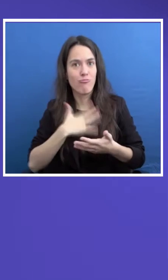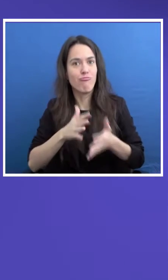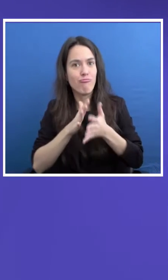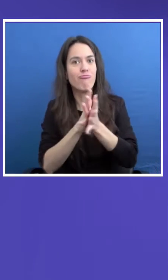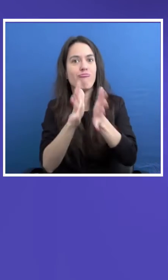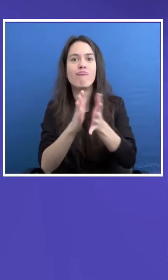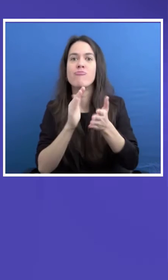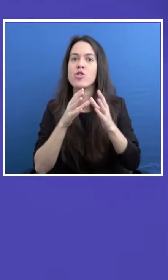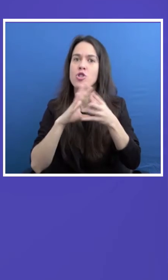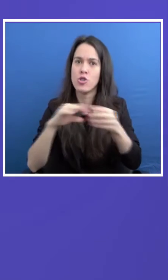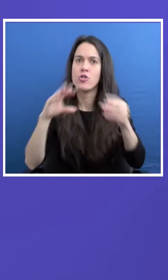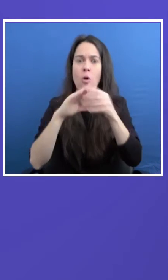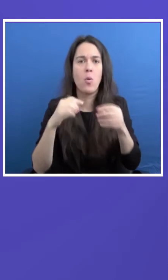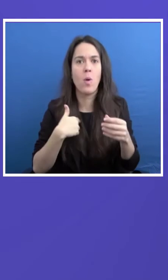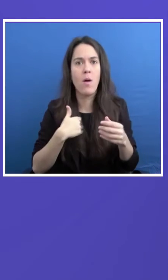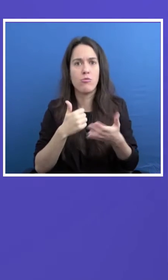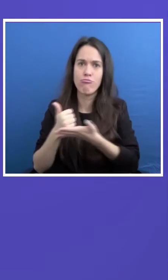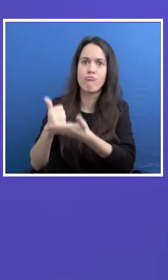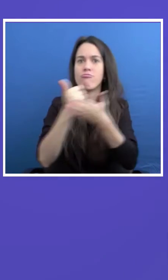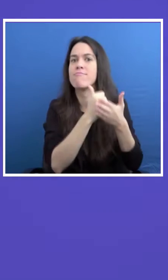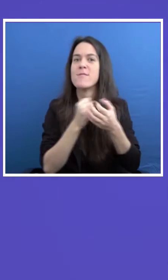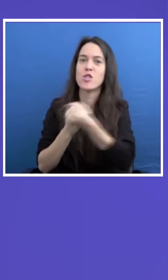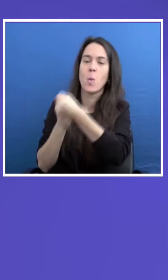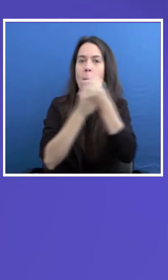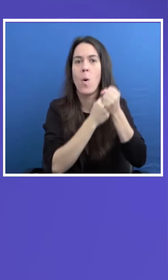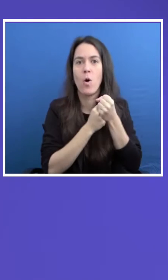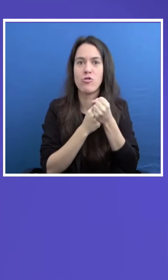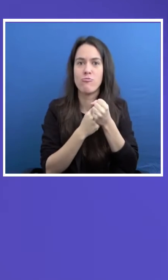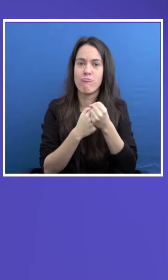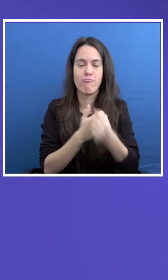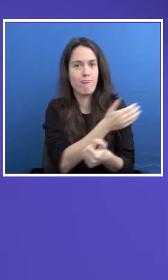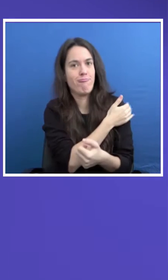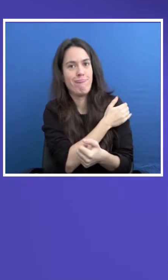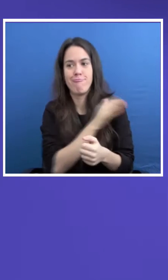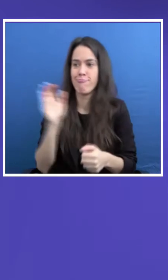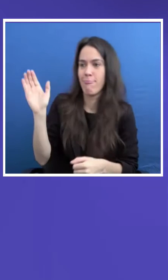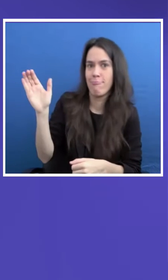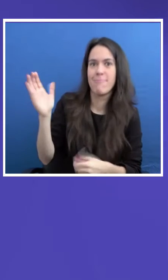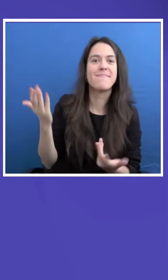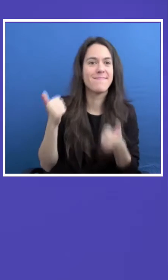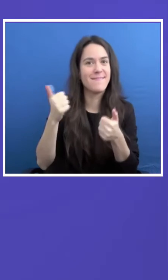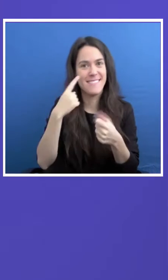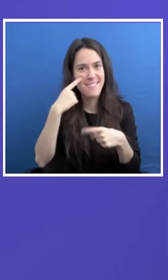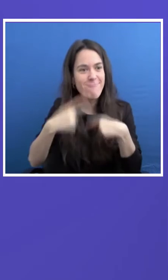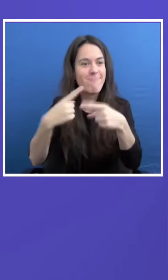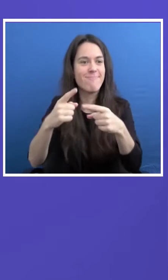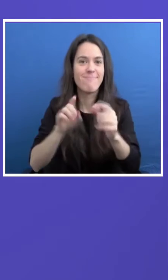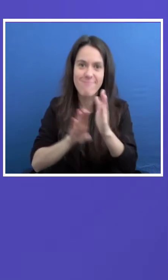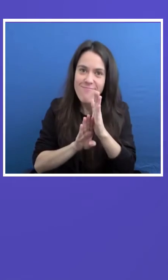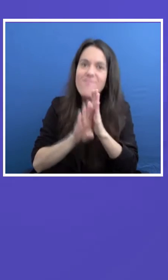each other's backs if we want to really change something. So that is a really, really